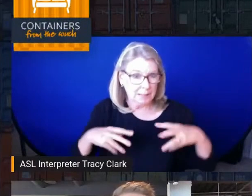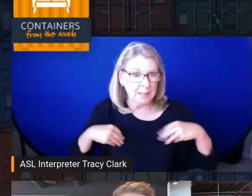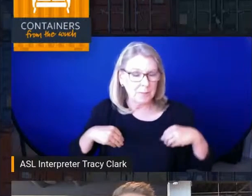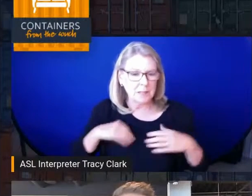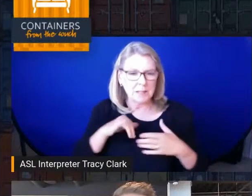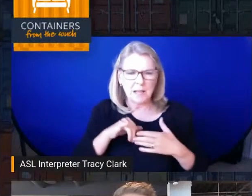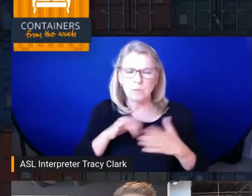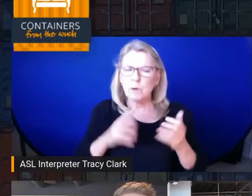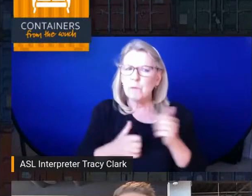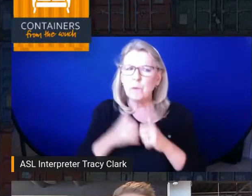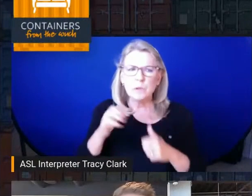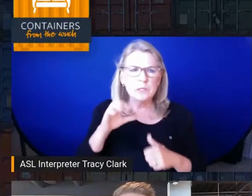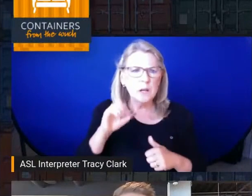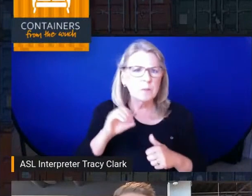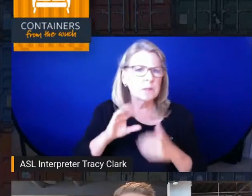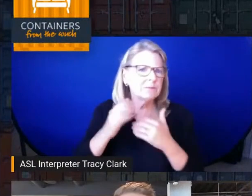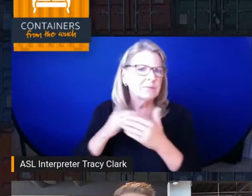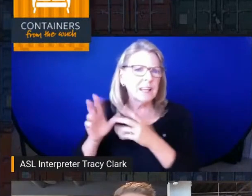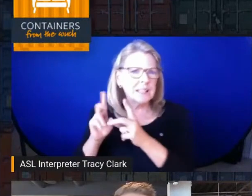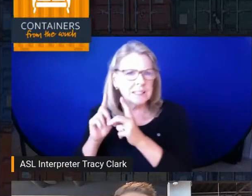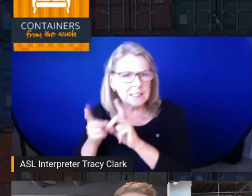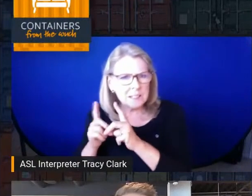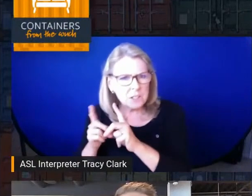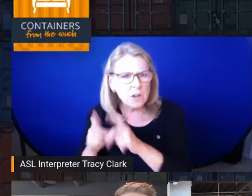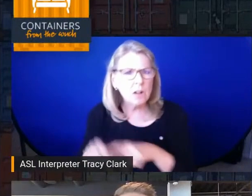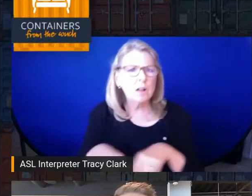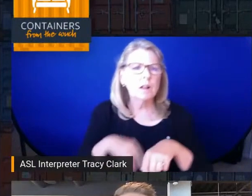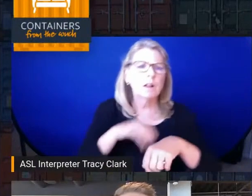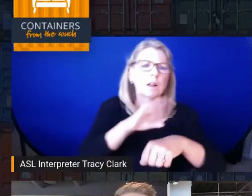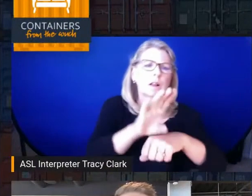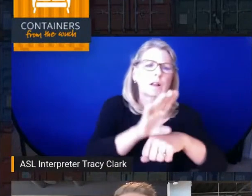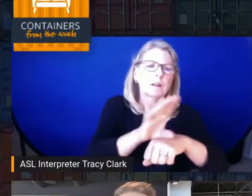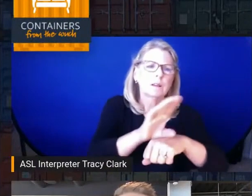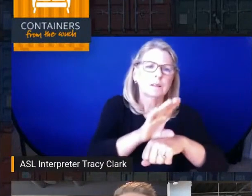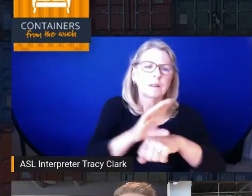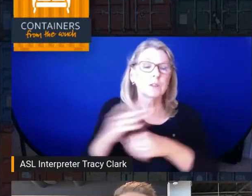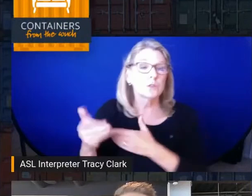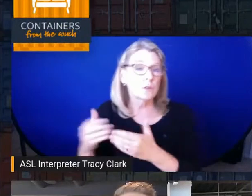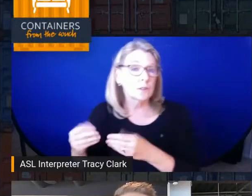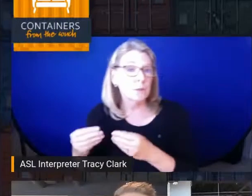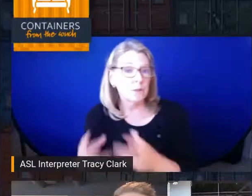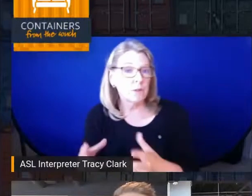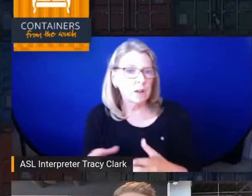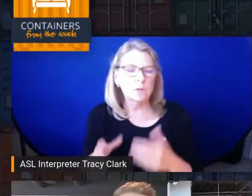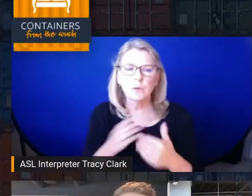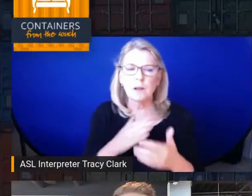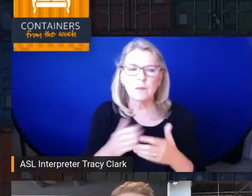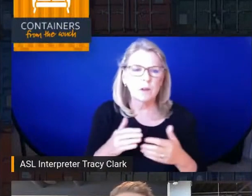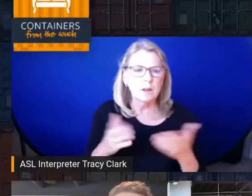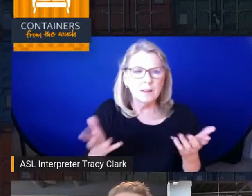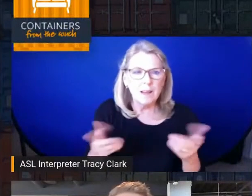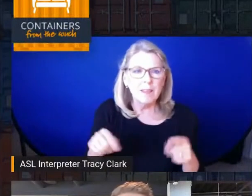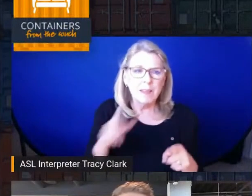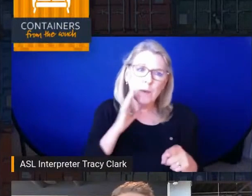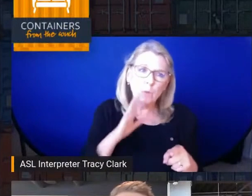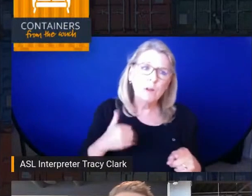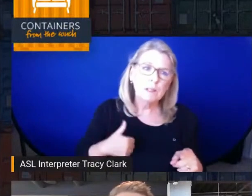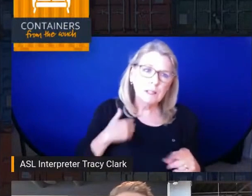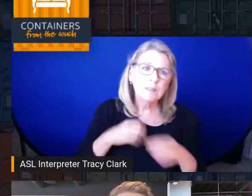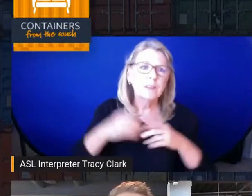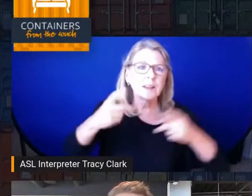enabled service providers or enterprises, are gonna live in a hybrid multi-cloud world, whether they buy companies, they